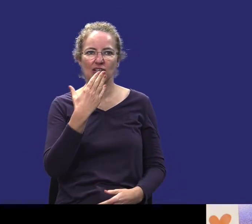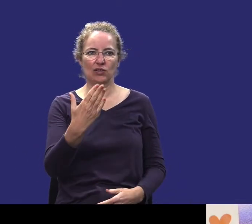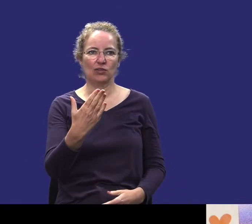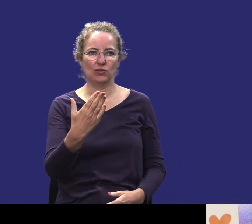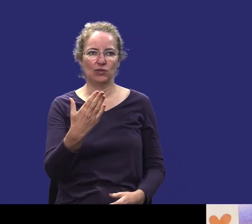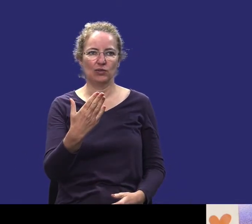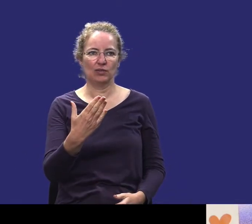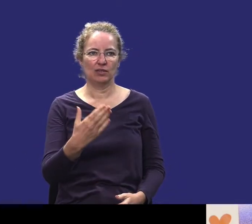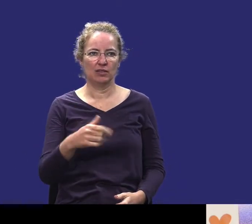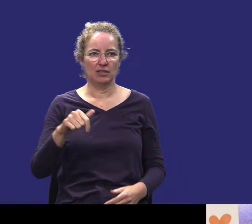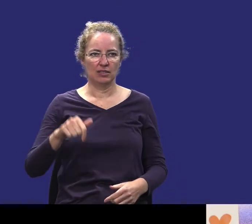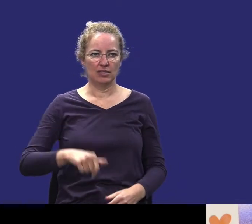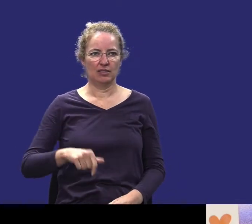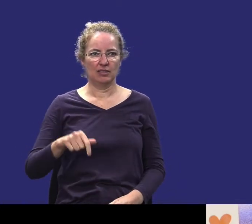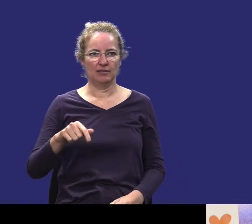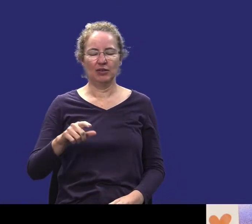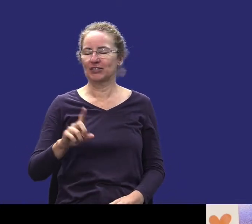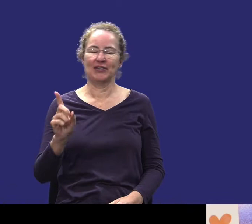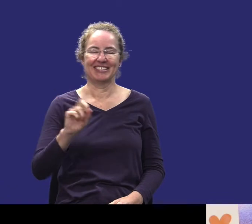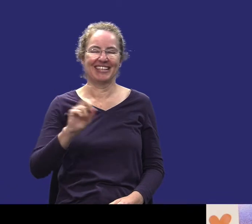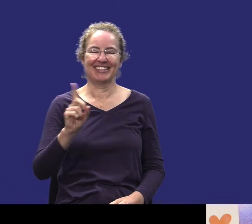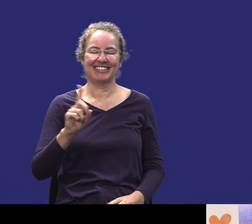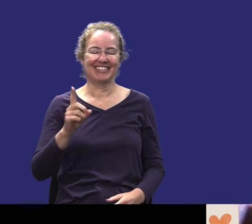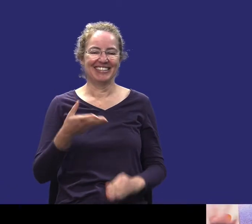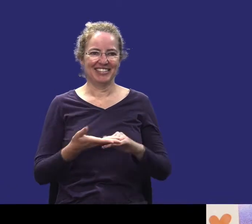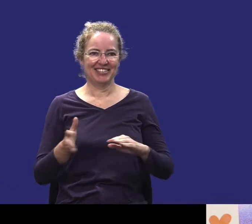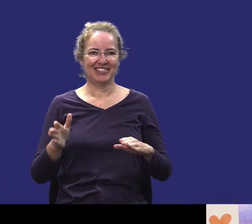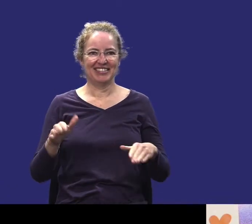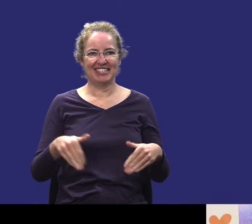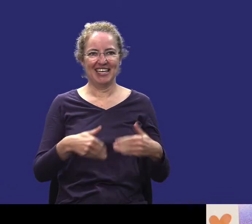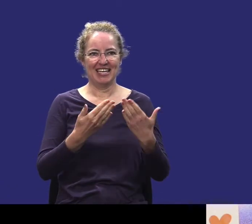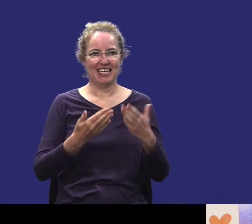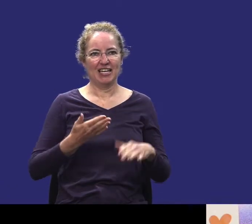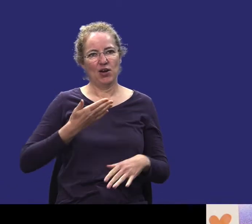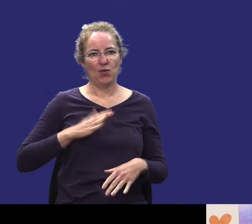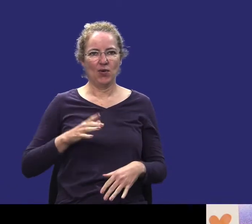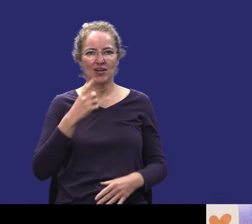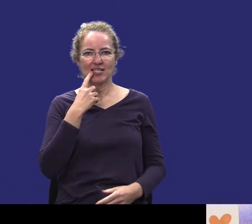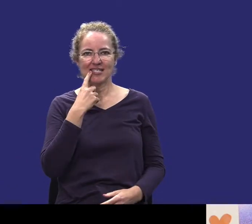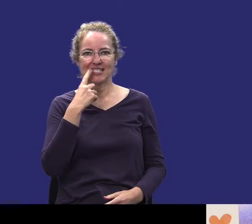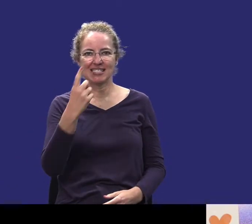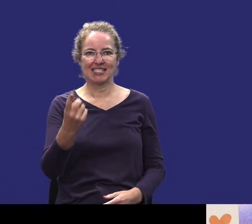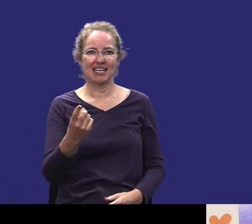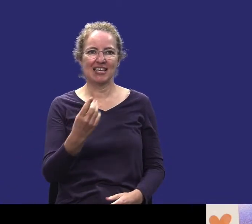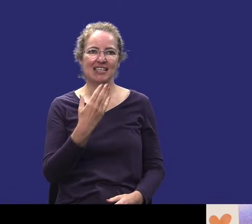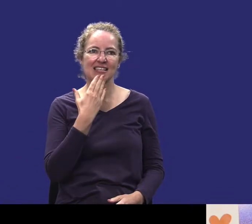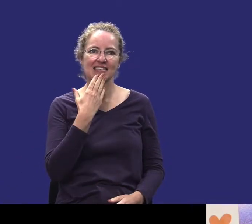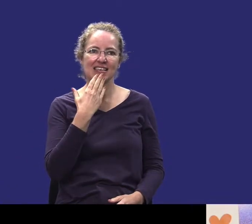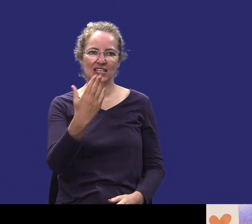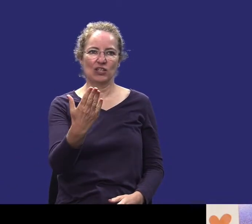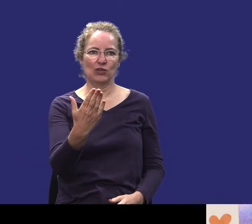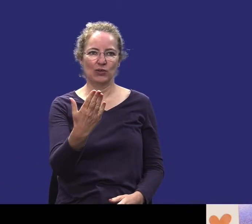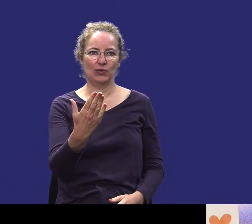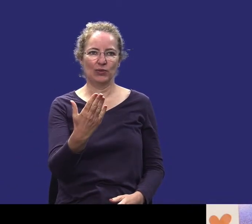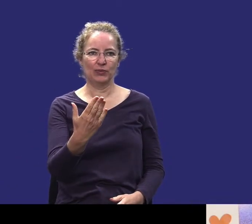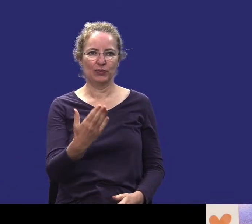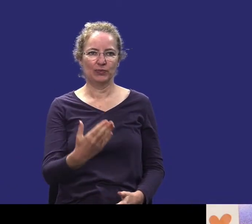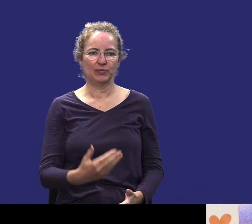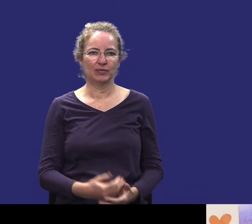you. Today is a brand new day, and I wanna say thank